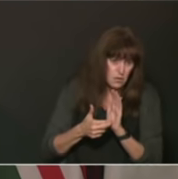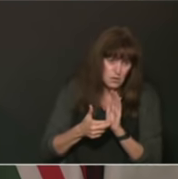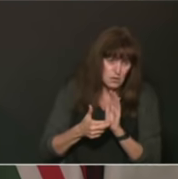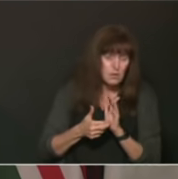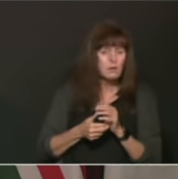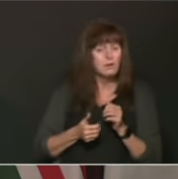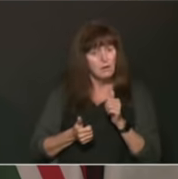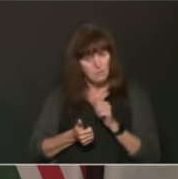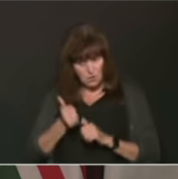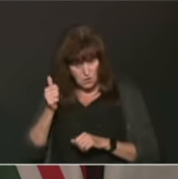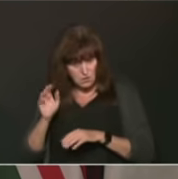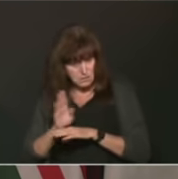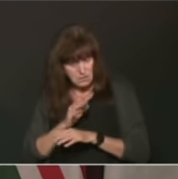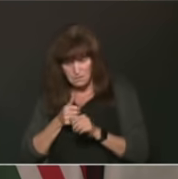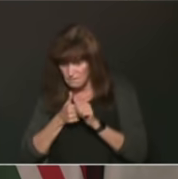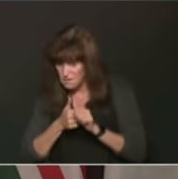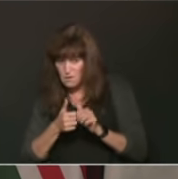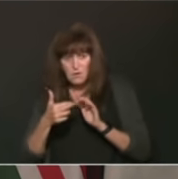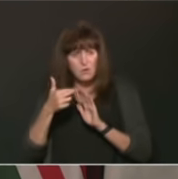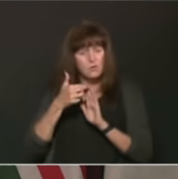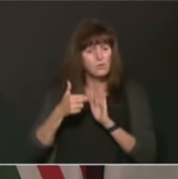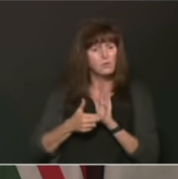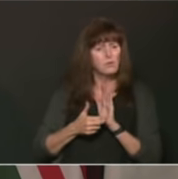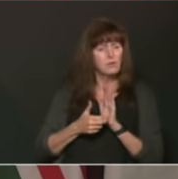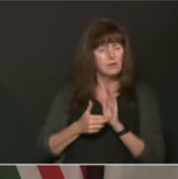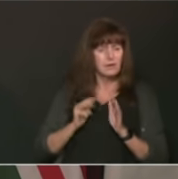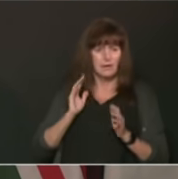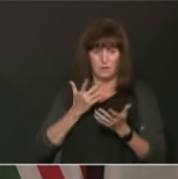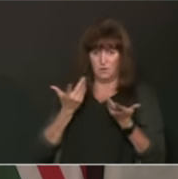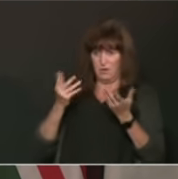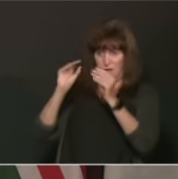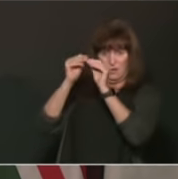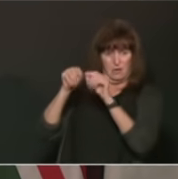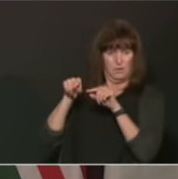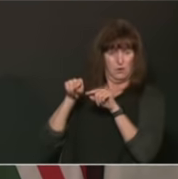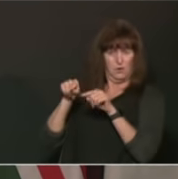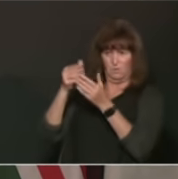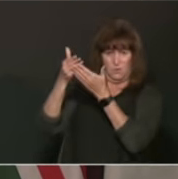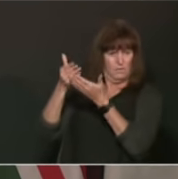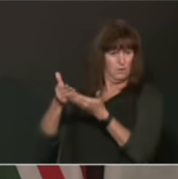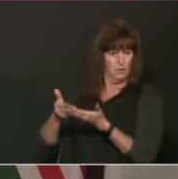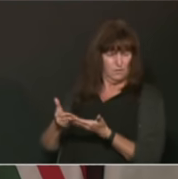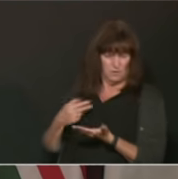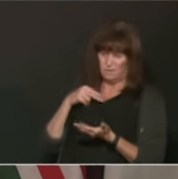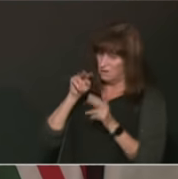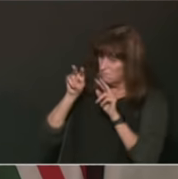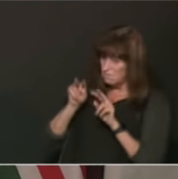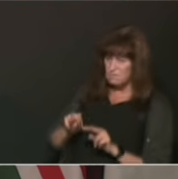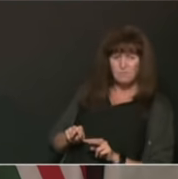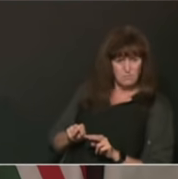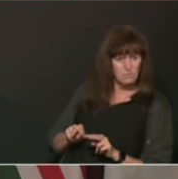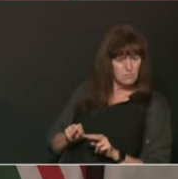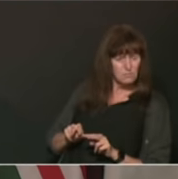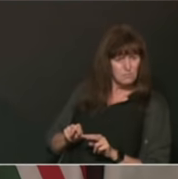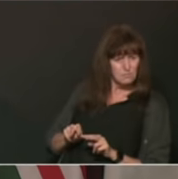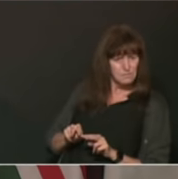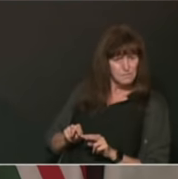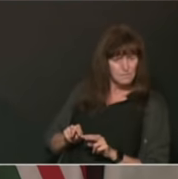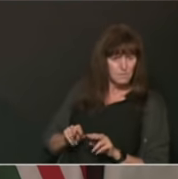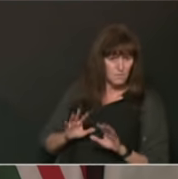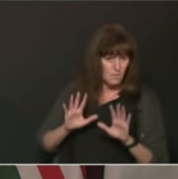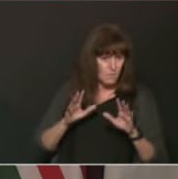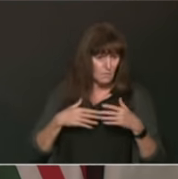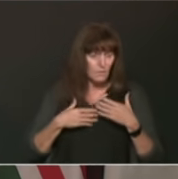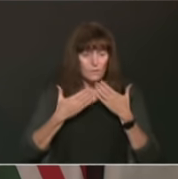are showing that as this slow and steady decline in risk. I also just have to thank our local public health